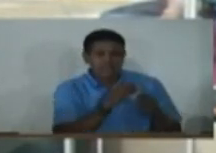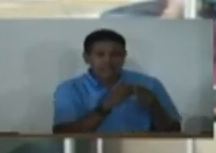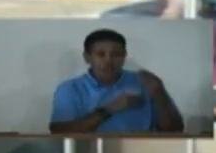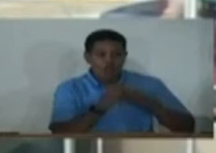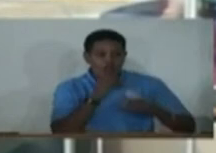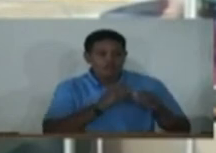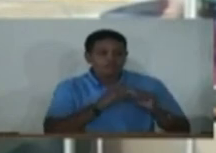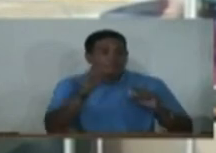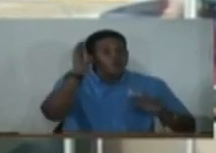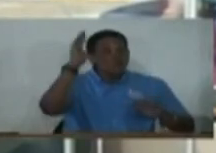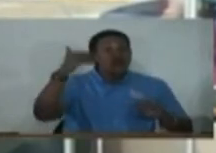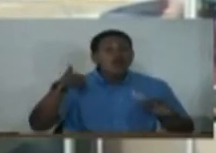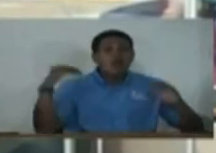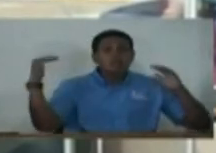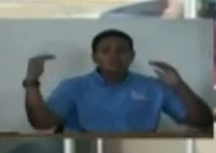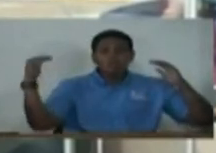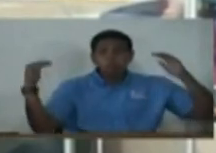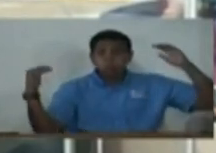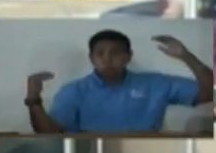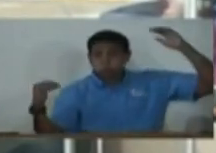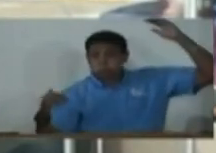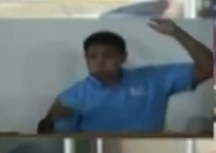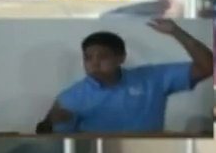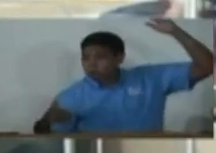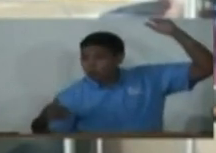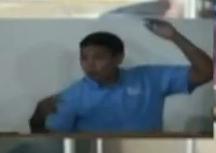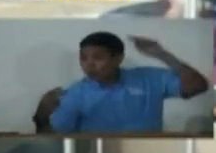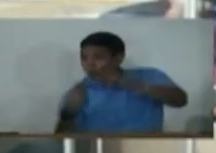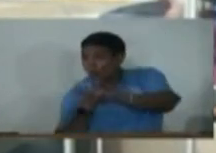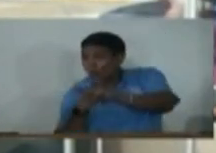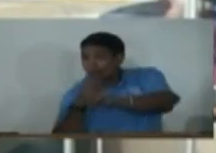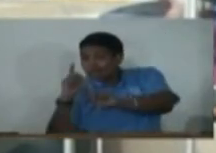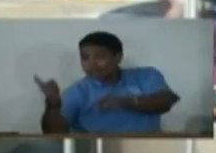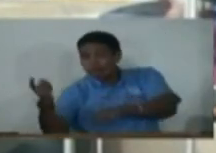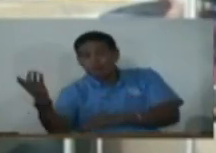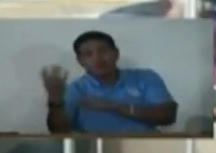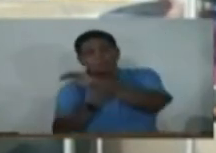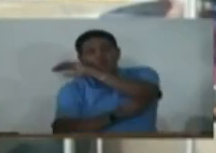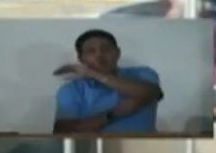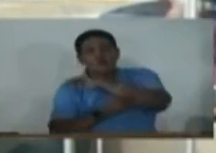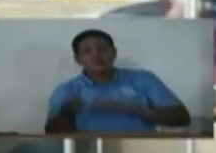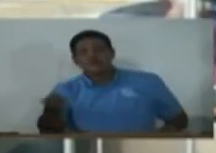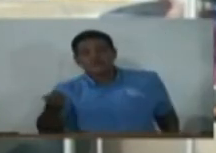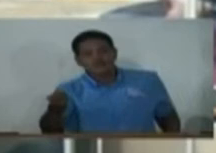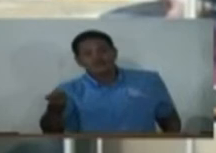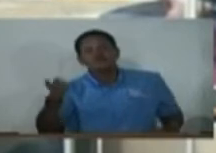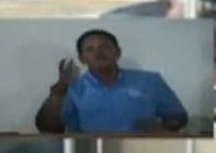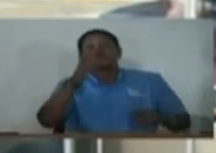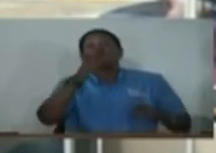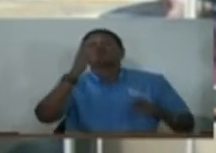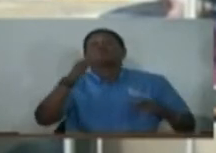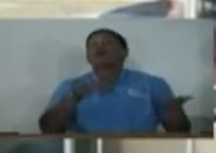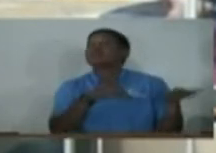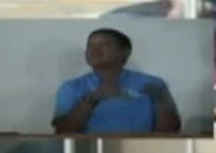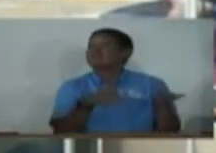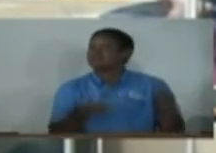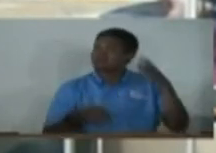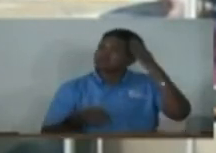will have a disproportionate impact on the poor, who by definition